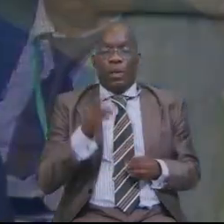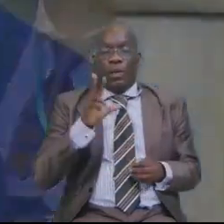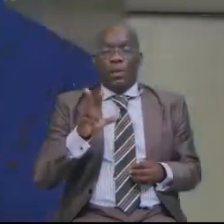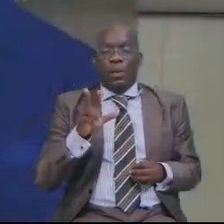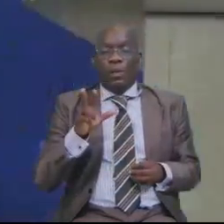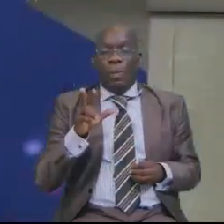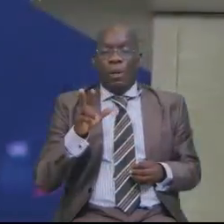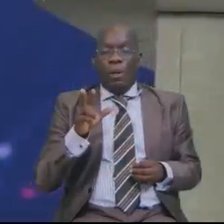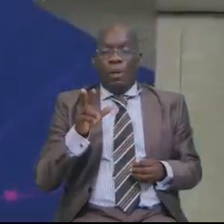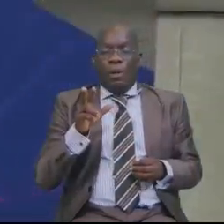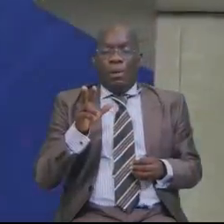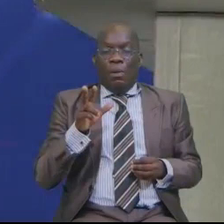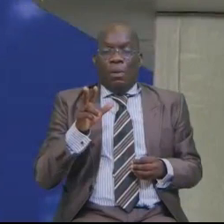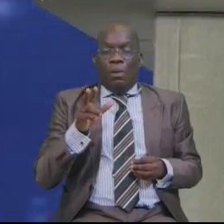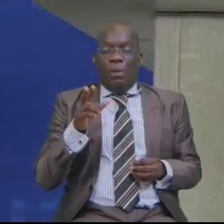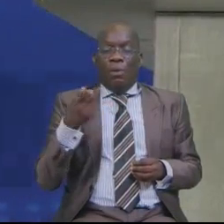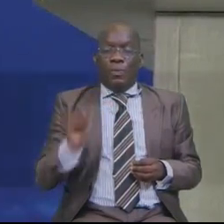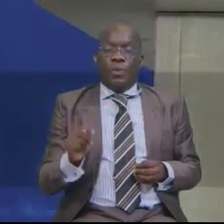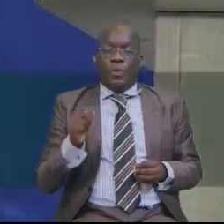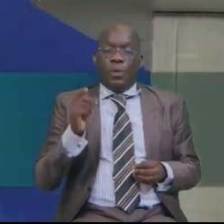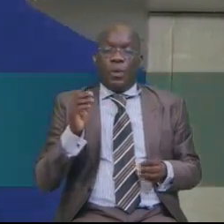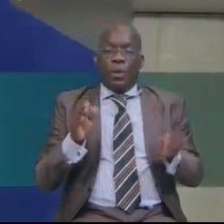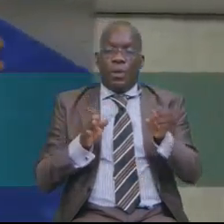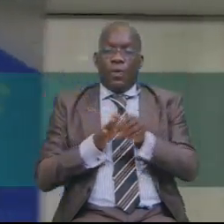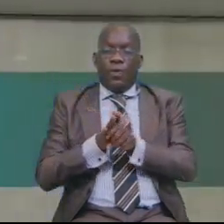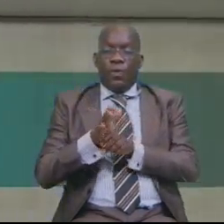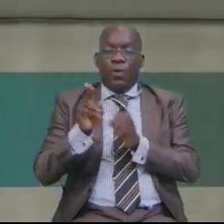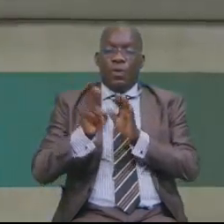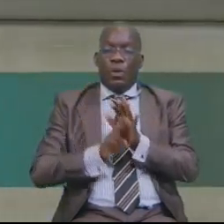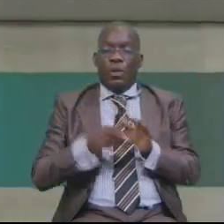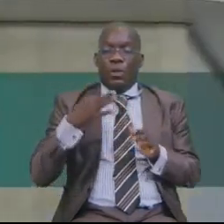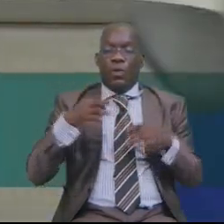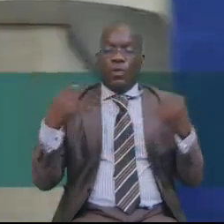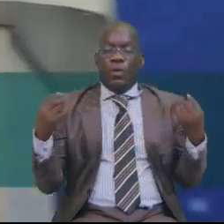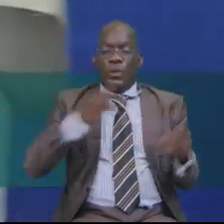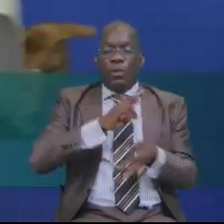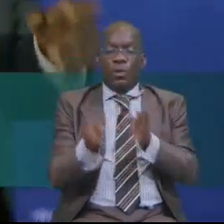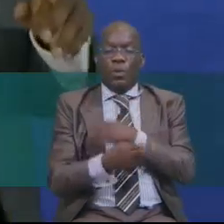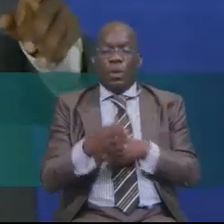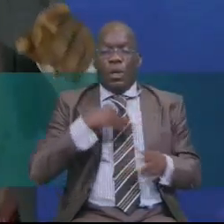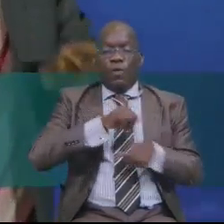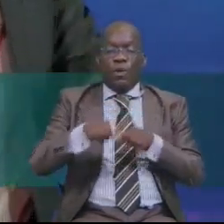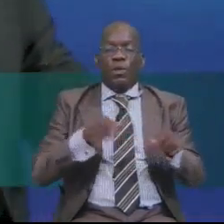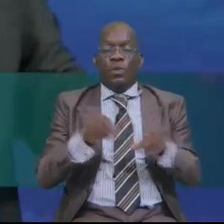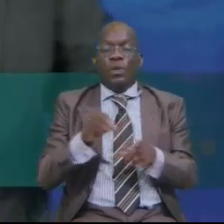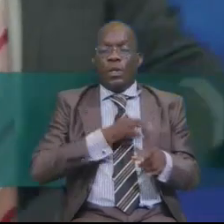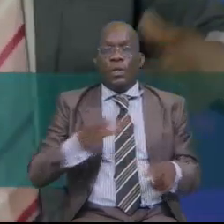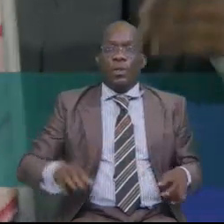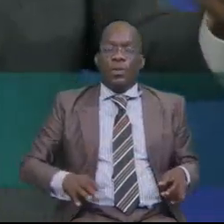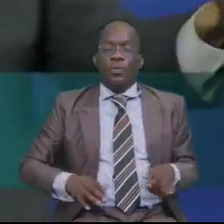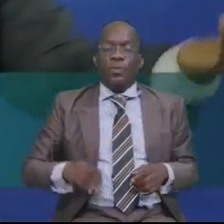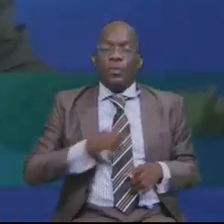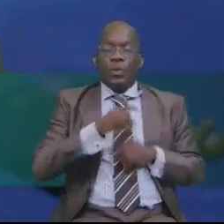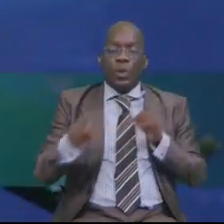three here is the fullness of repentance and fellowship in Christ. When we repent, it's